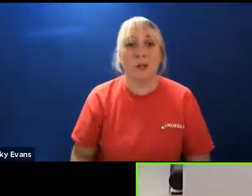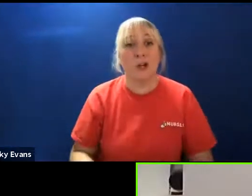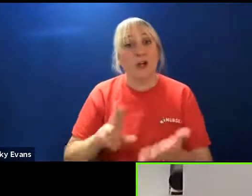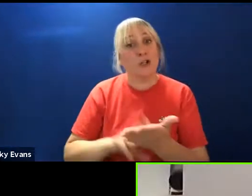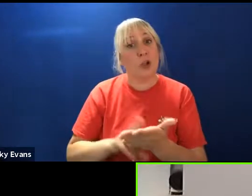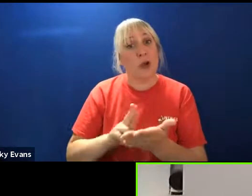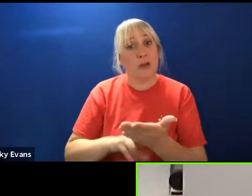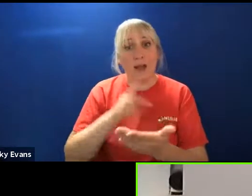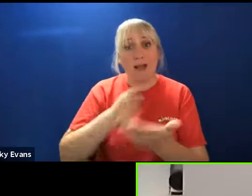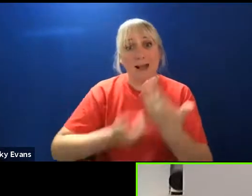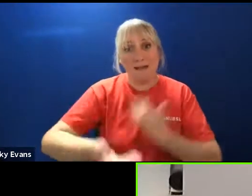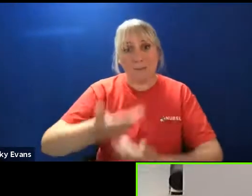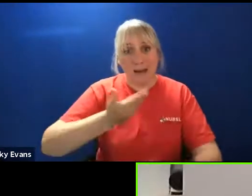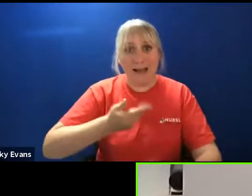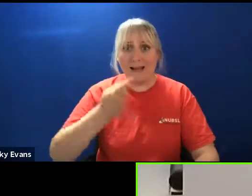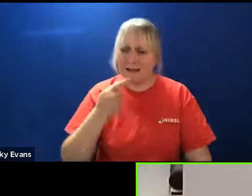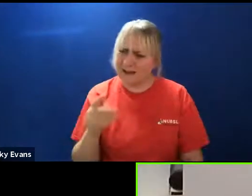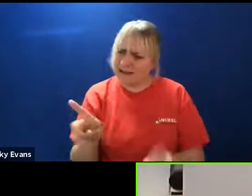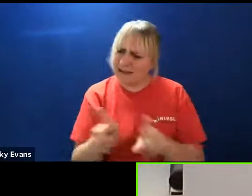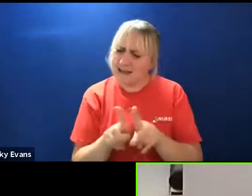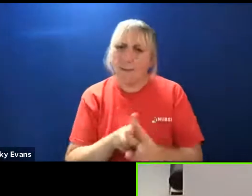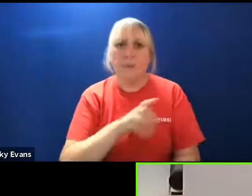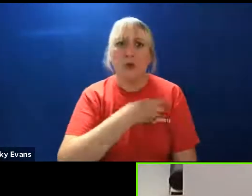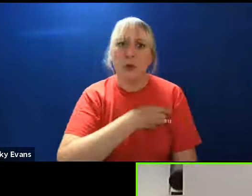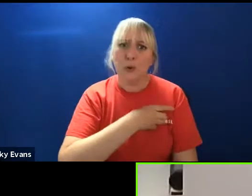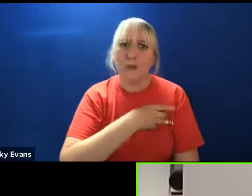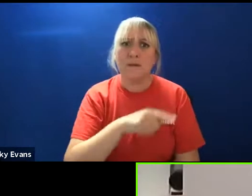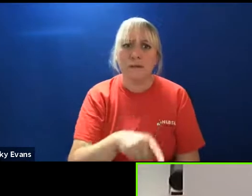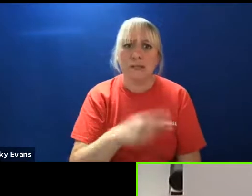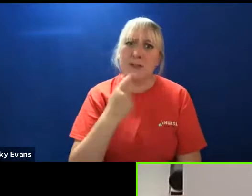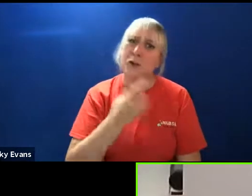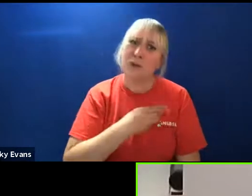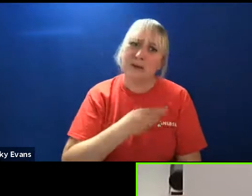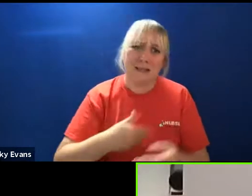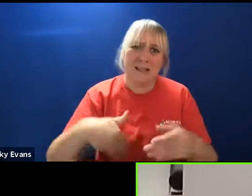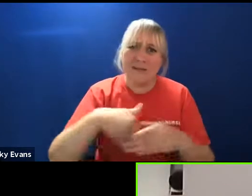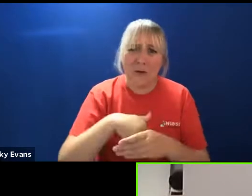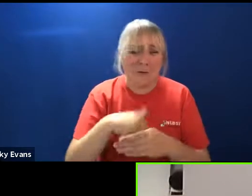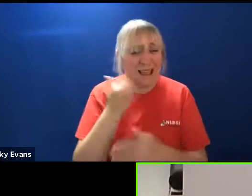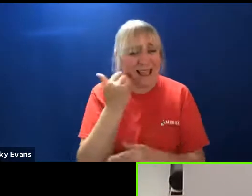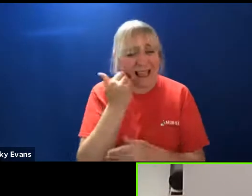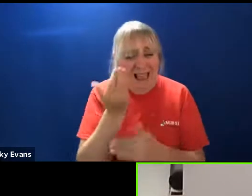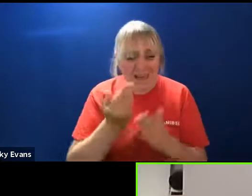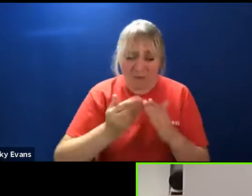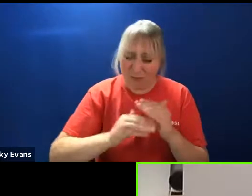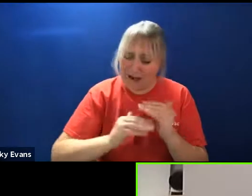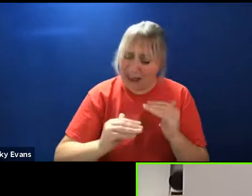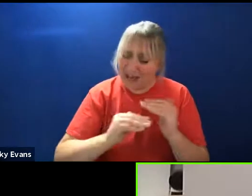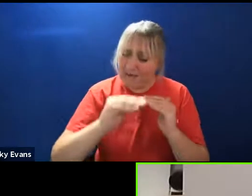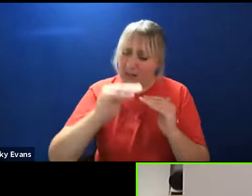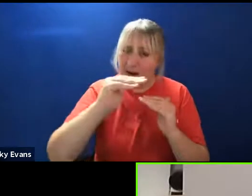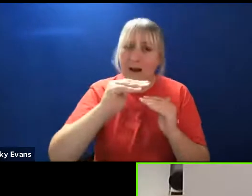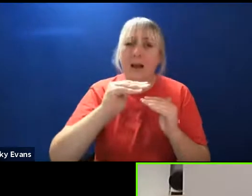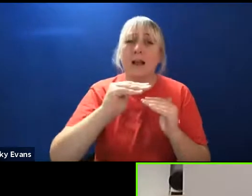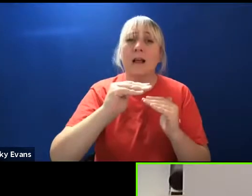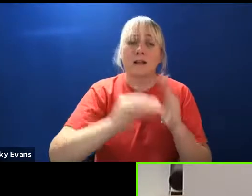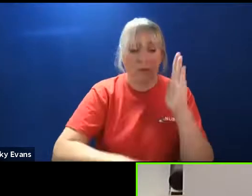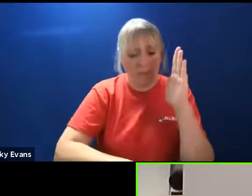collaboration extended to the unions, who are involved at every level of planning within education, right up to the government